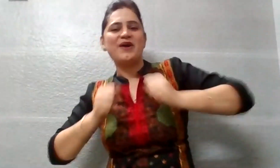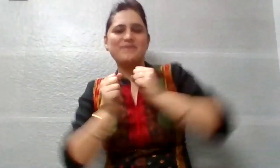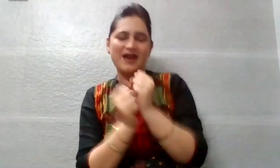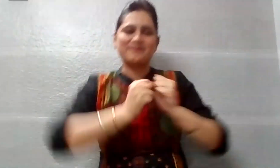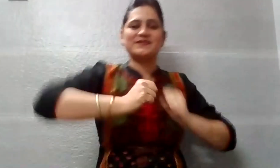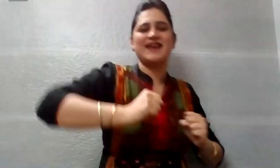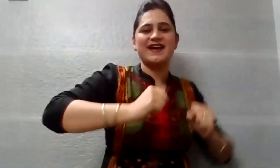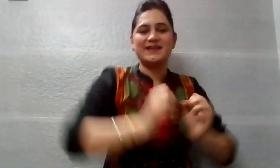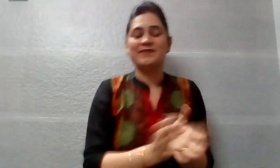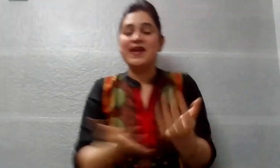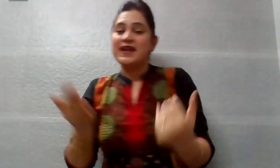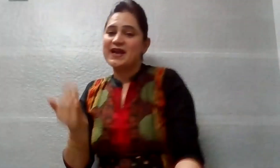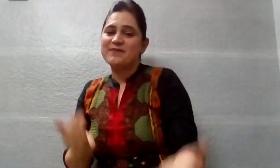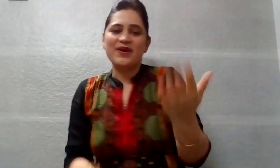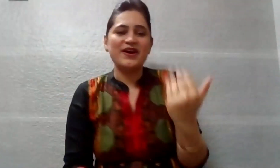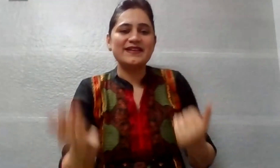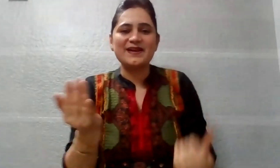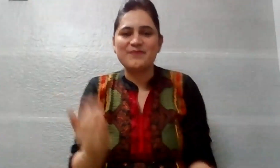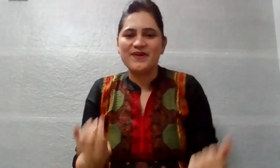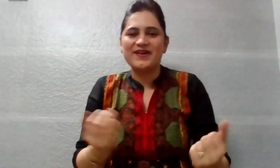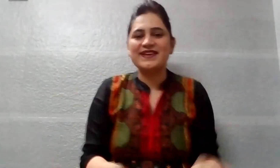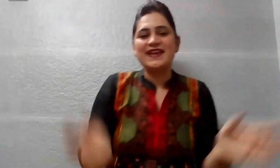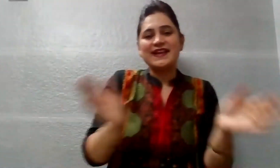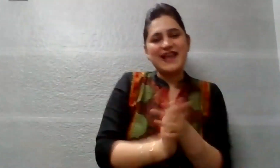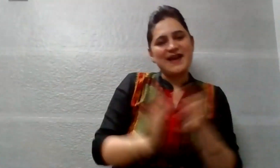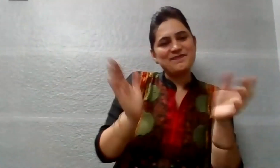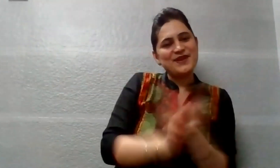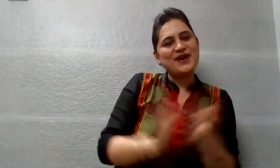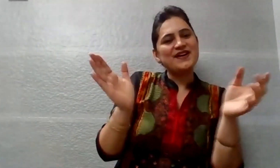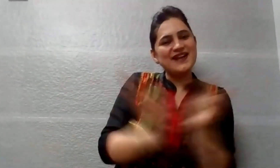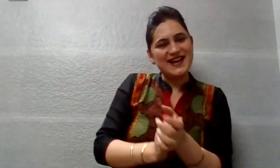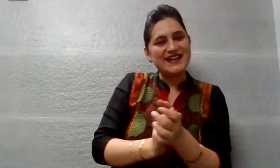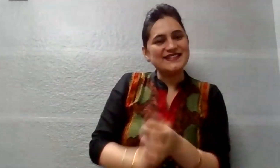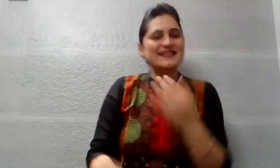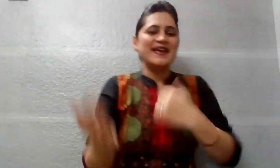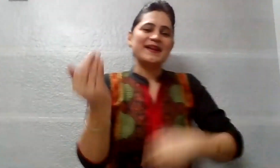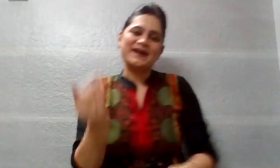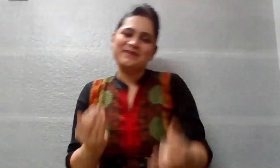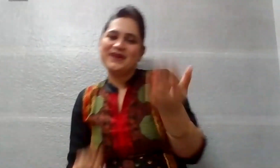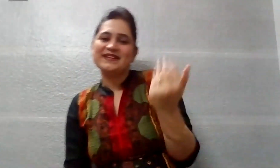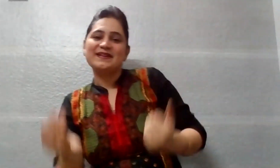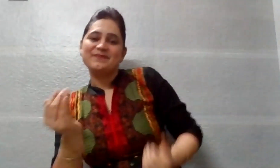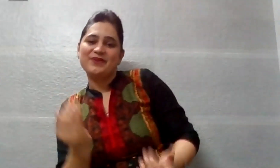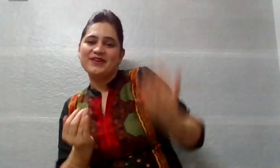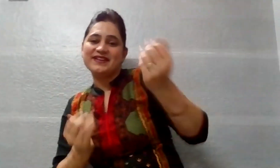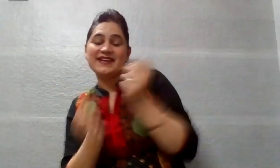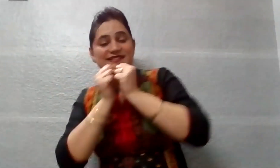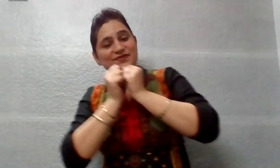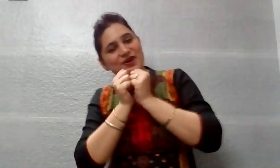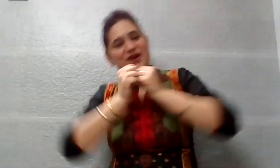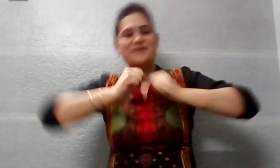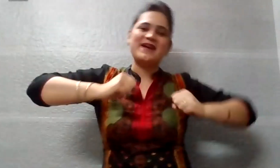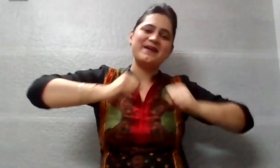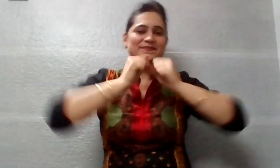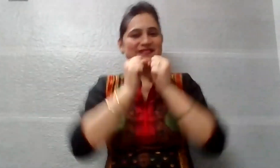it's warm up time. Come on, come on, clap your hands. Come on, come on,